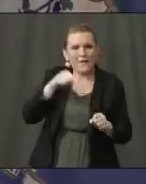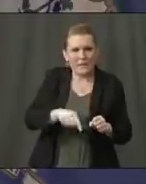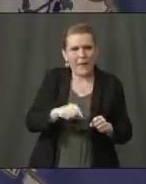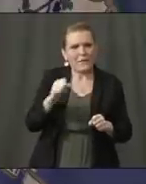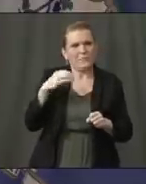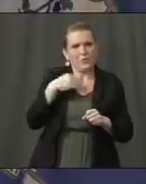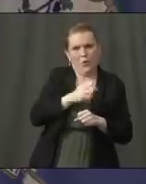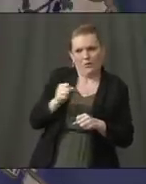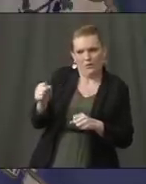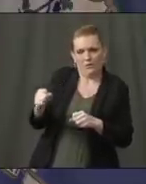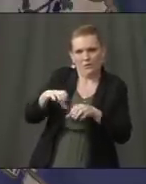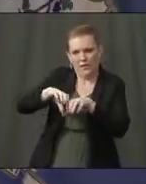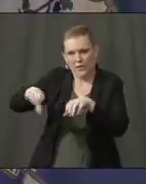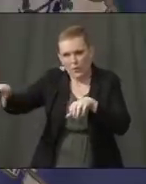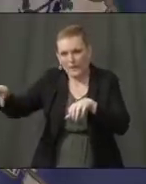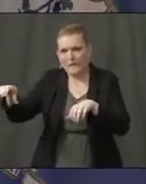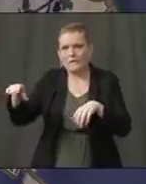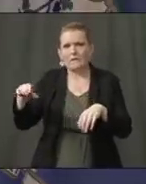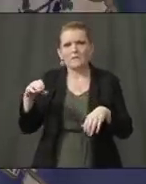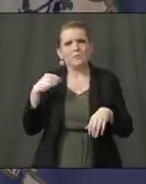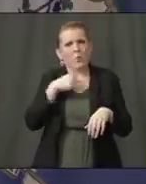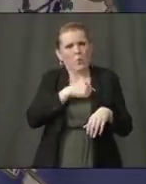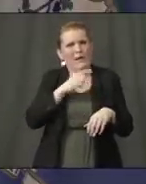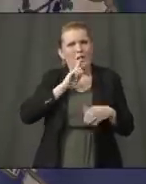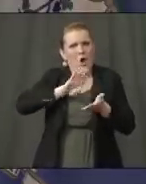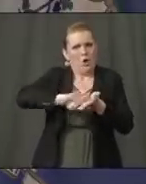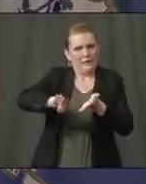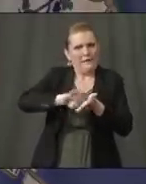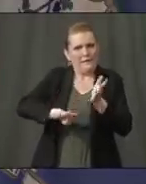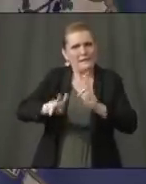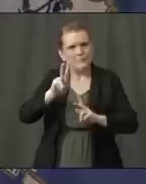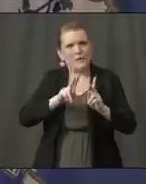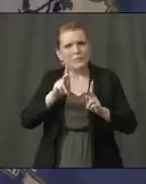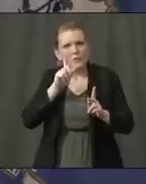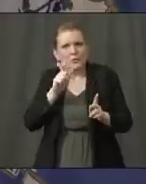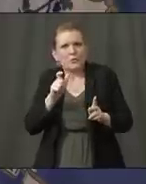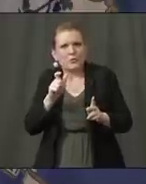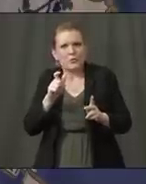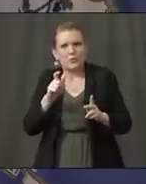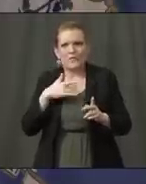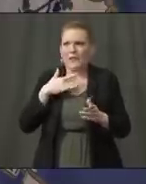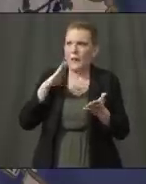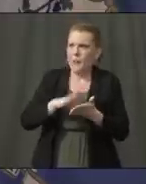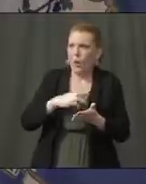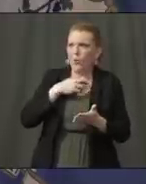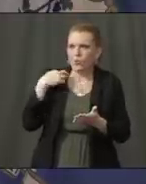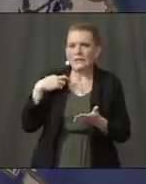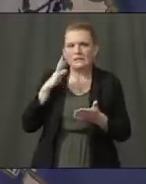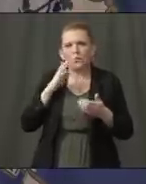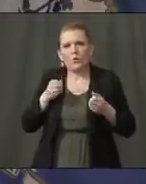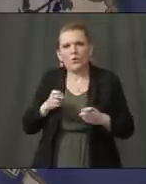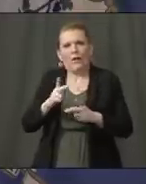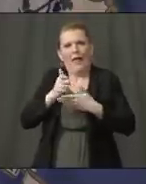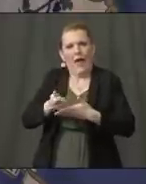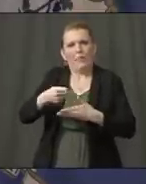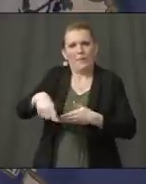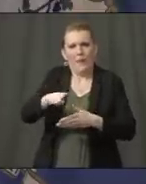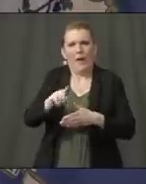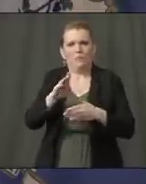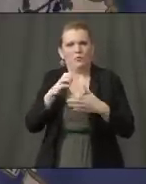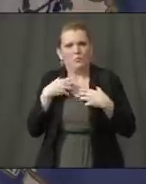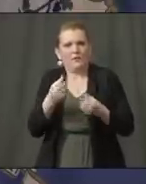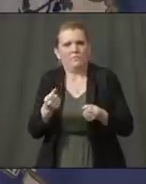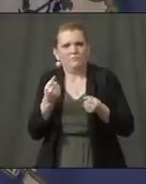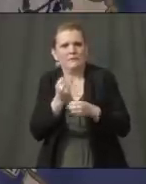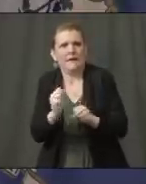continuing to have, move people where they can be most healthy and safest. Thanks, Governor.